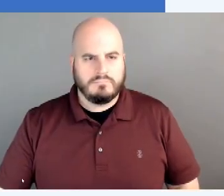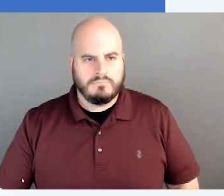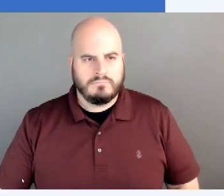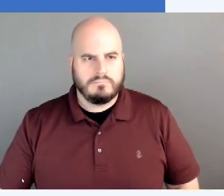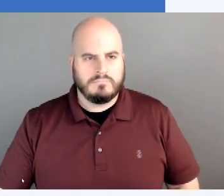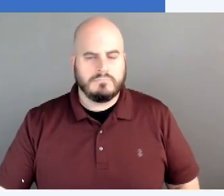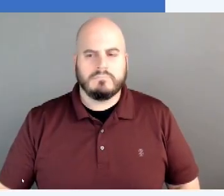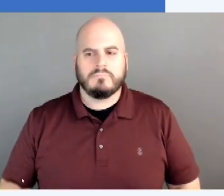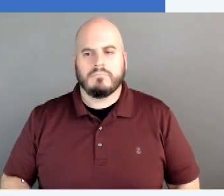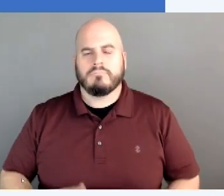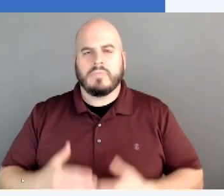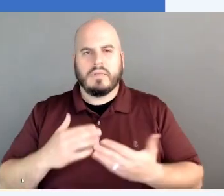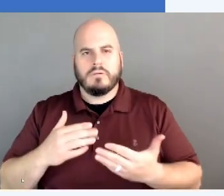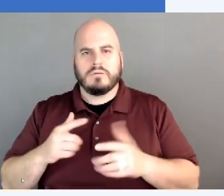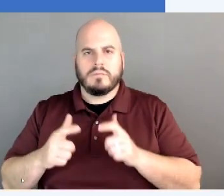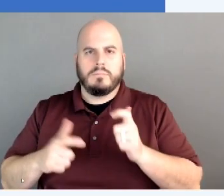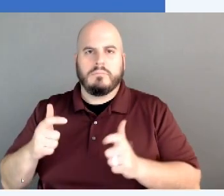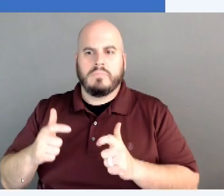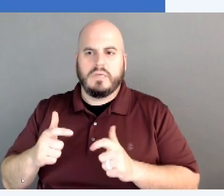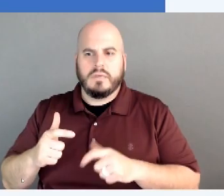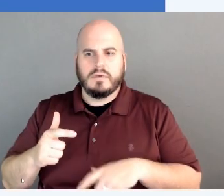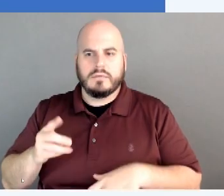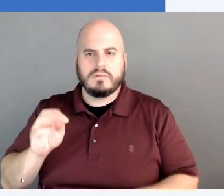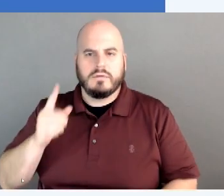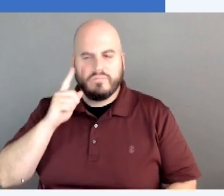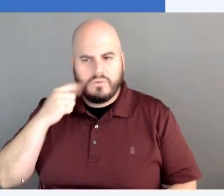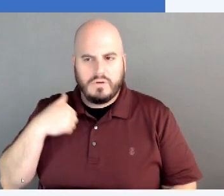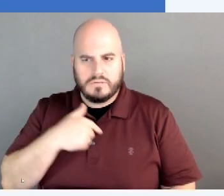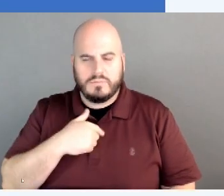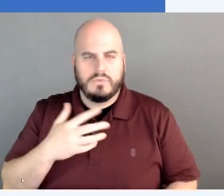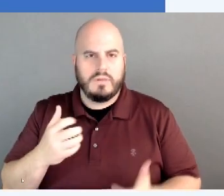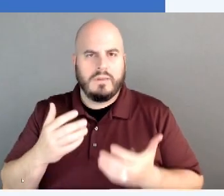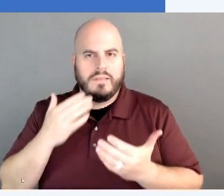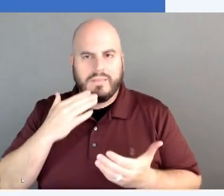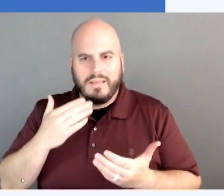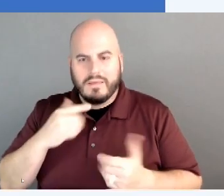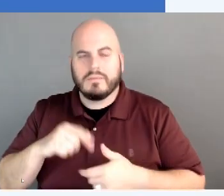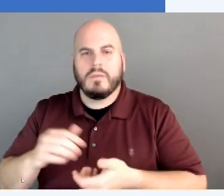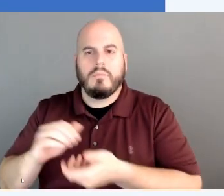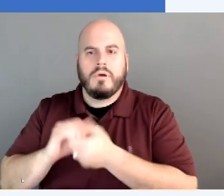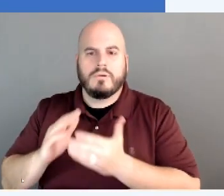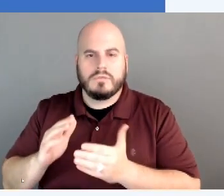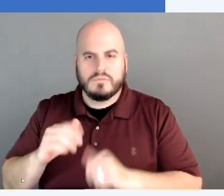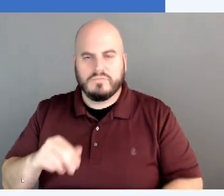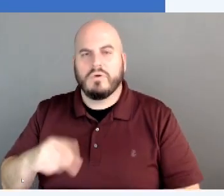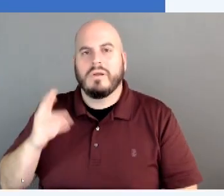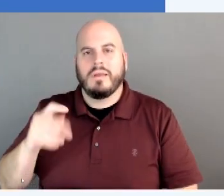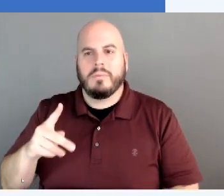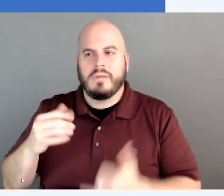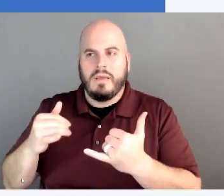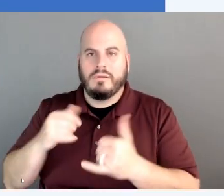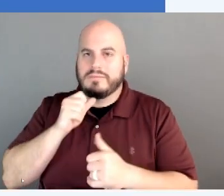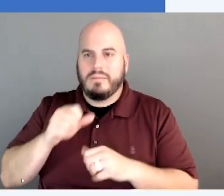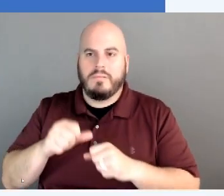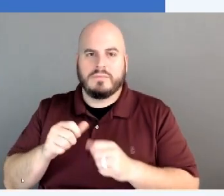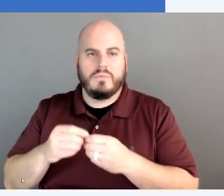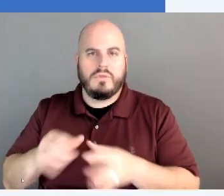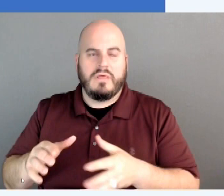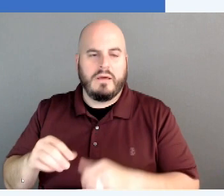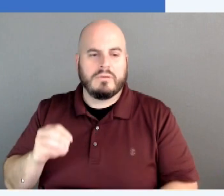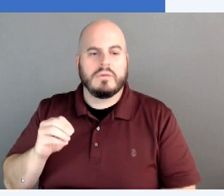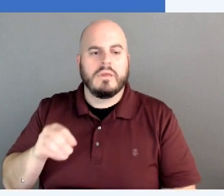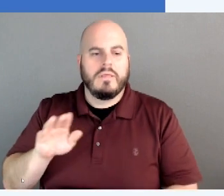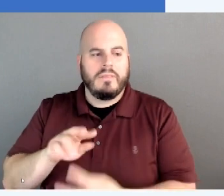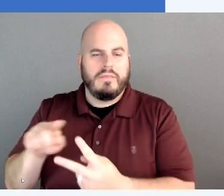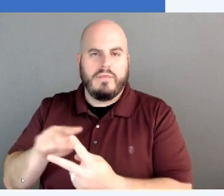us. Also, I want to thank our partners for helping out. It was not possible without Mr. Kaufman's work and them as well. I also want